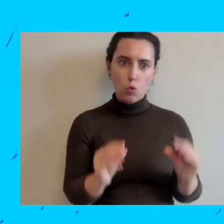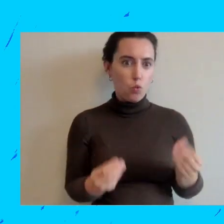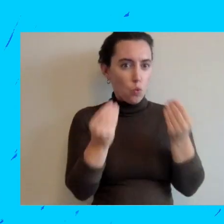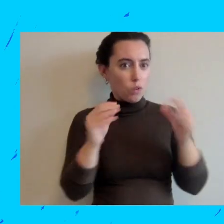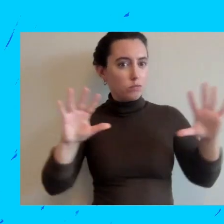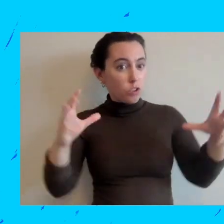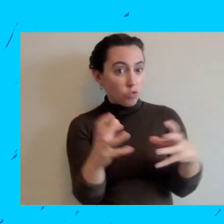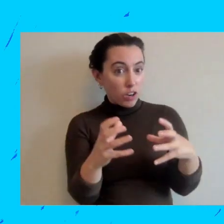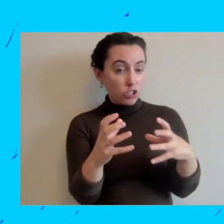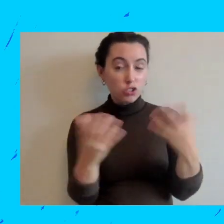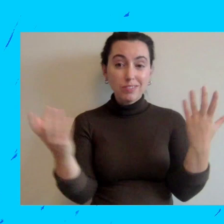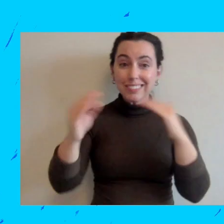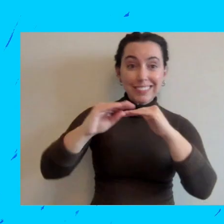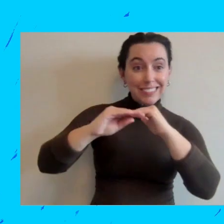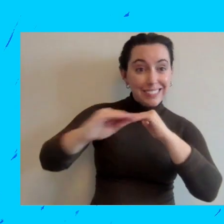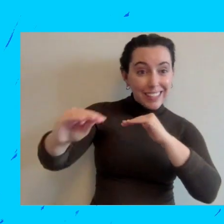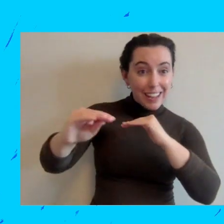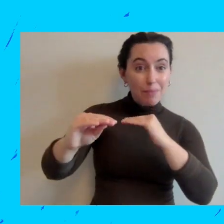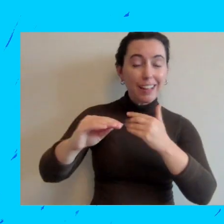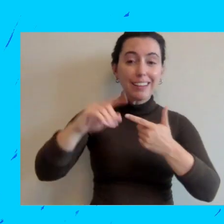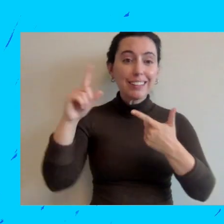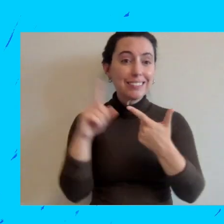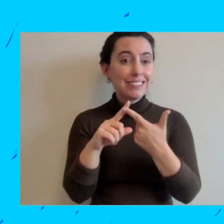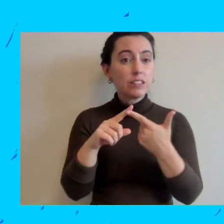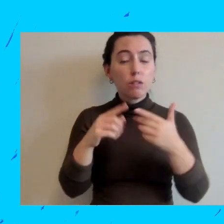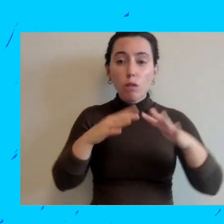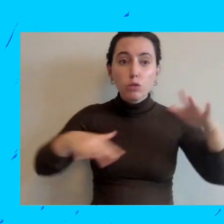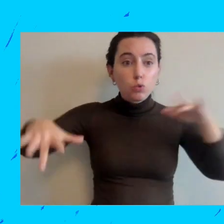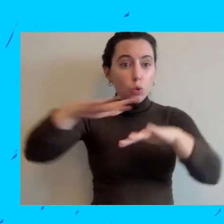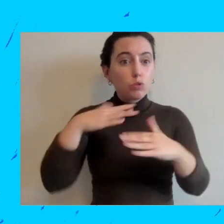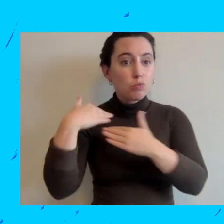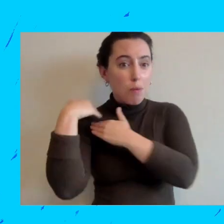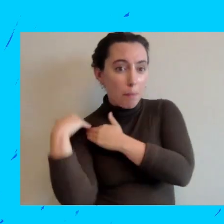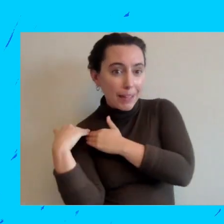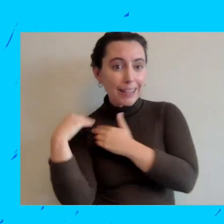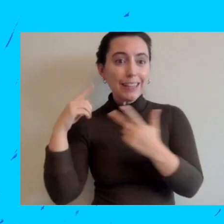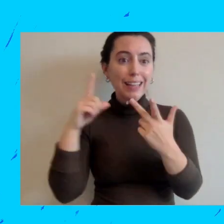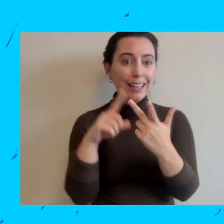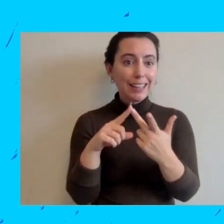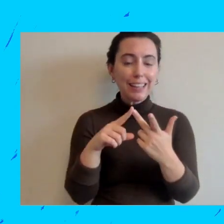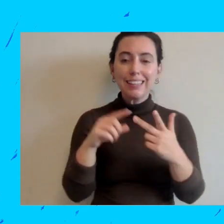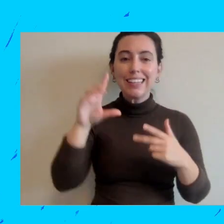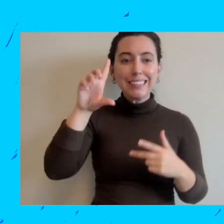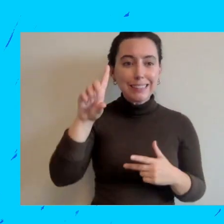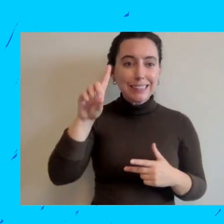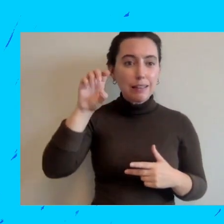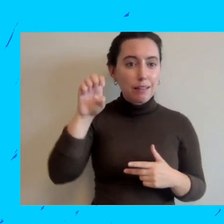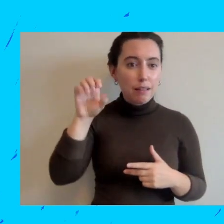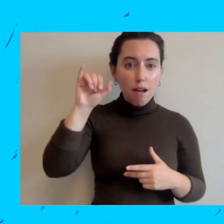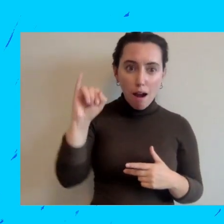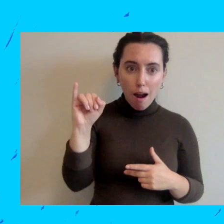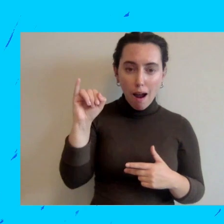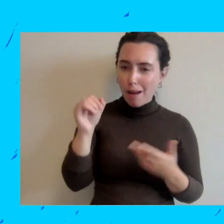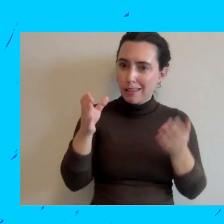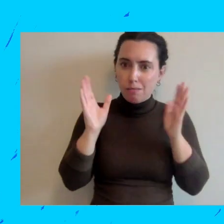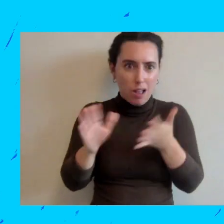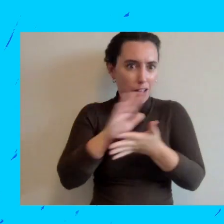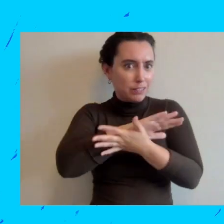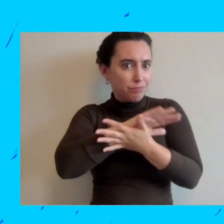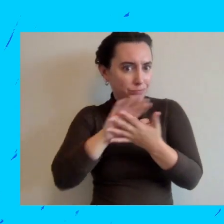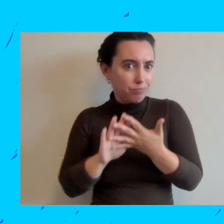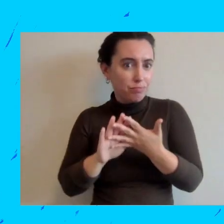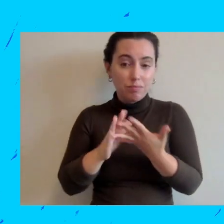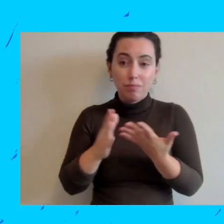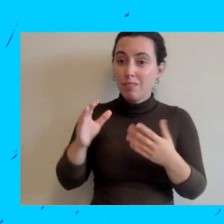like sustainability, social responsibility, and diversity, equity, and inclusion. It's time for leaders to listen to us,